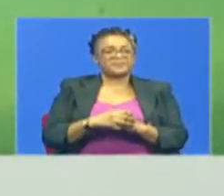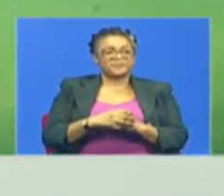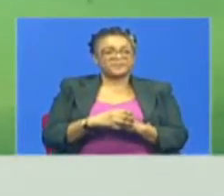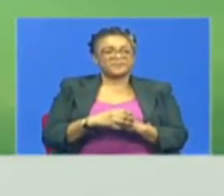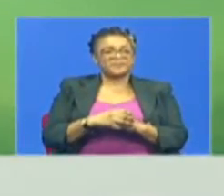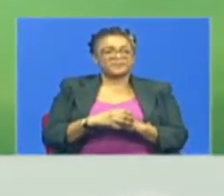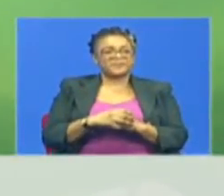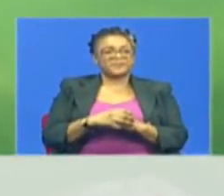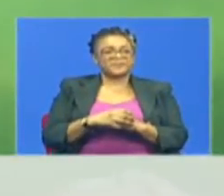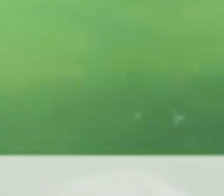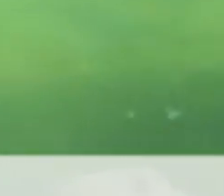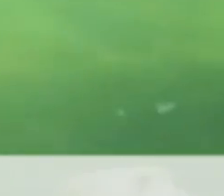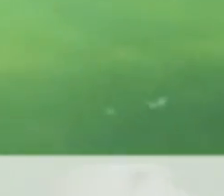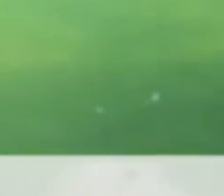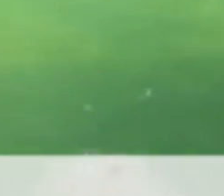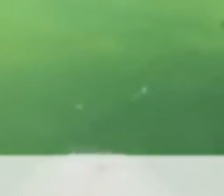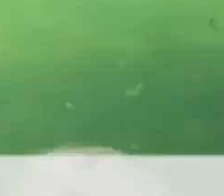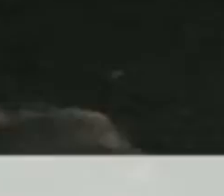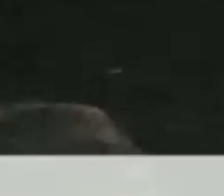break.